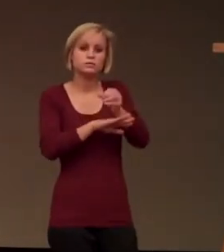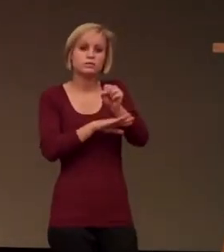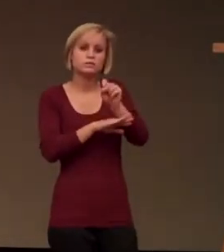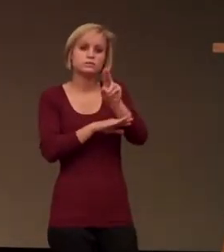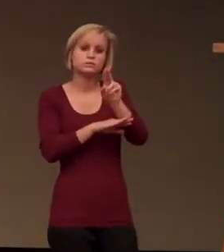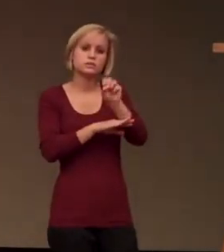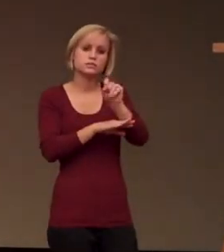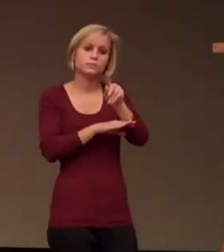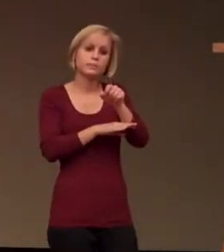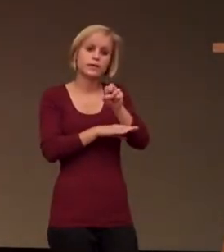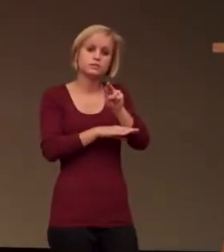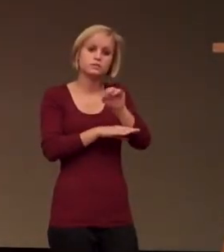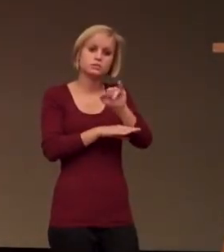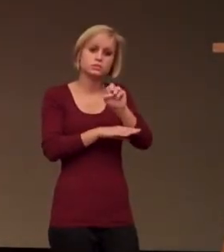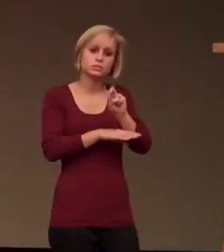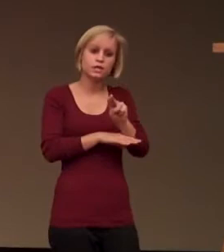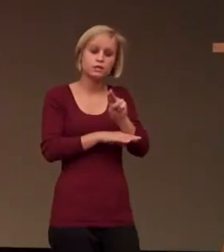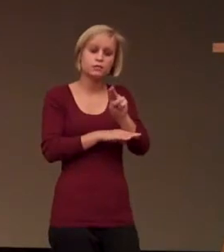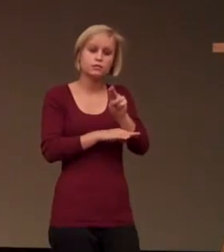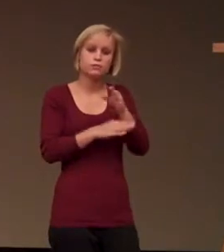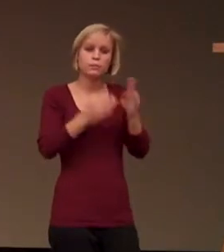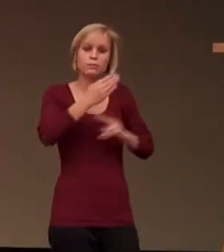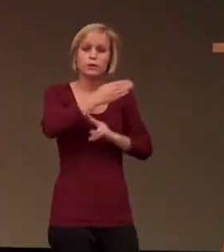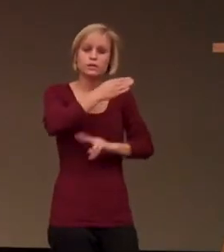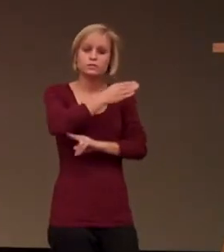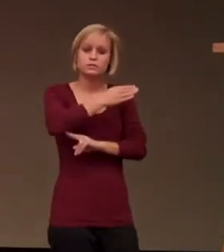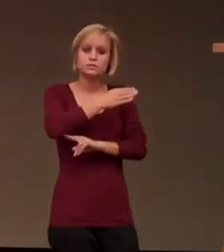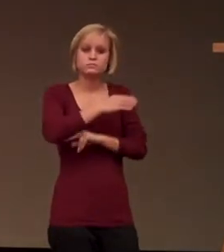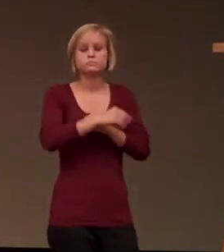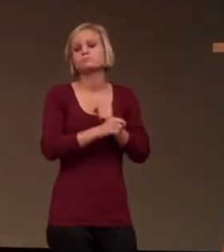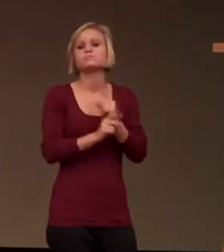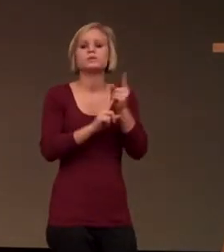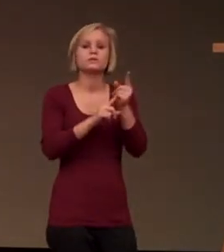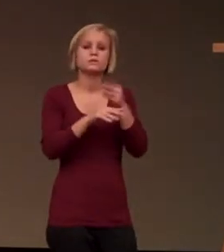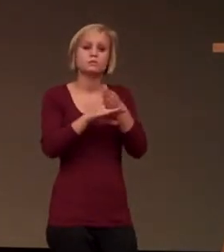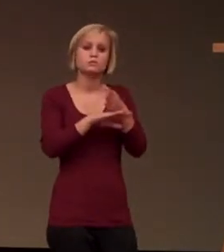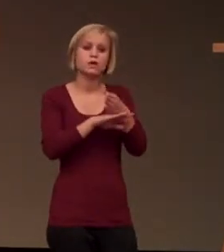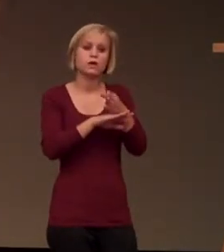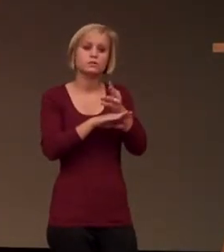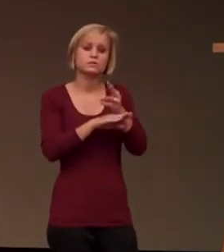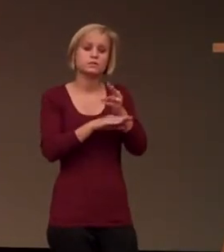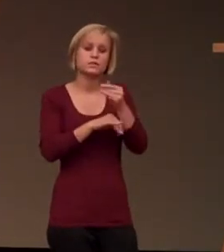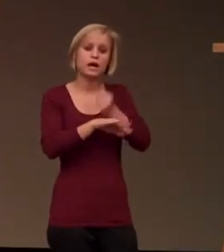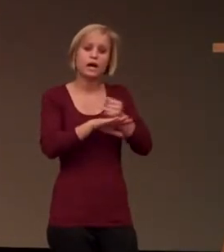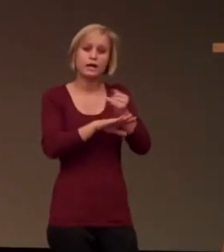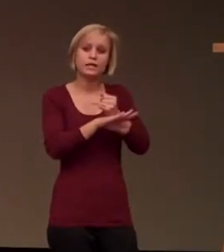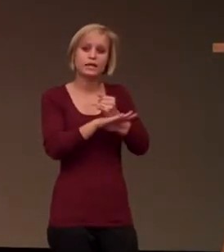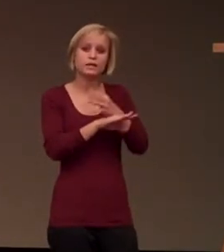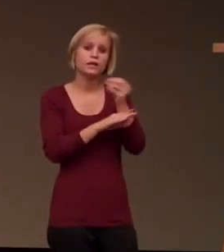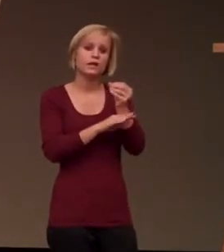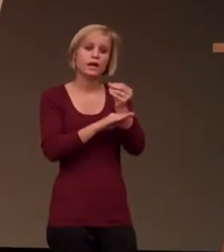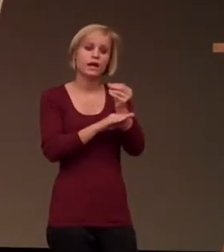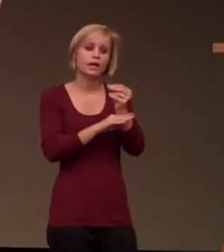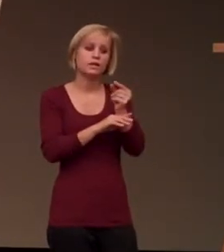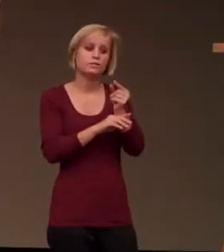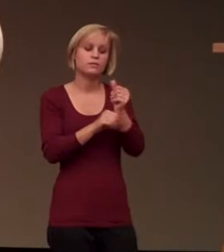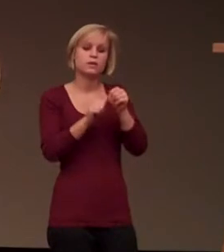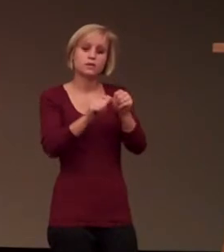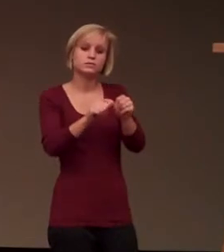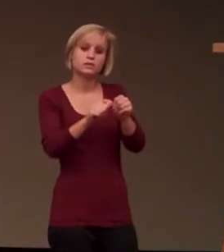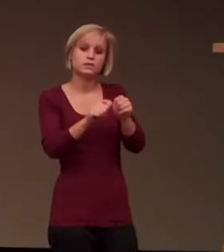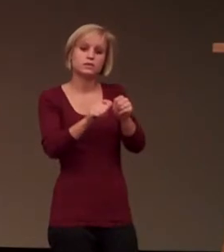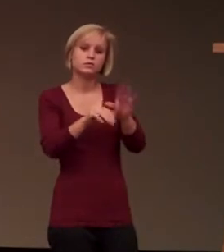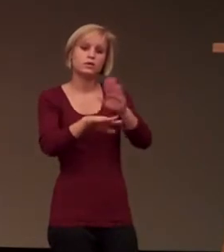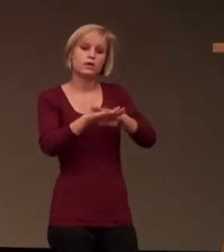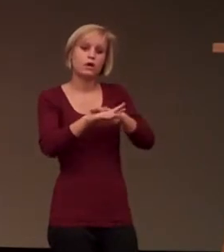bridge, taking an angle across the island and go across the back bridge and continue on Route 40 on your way.